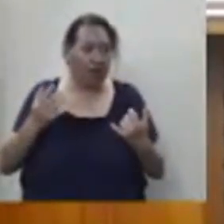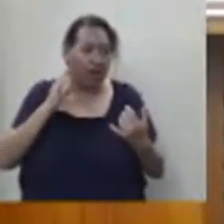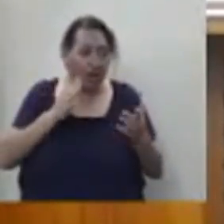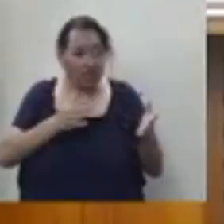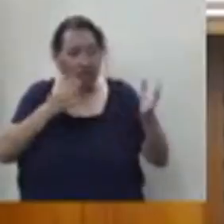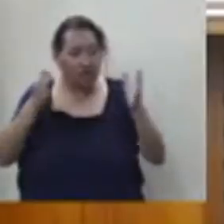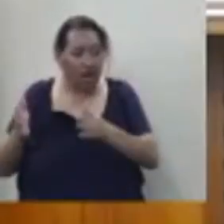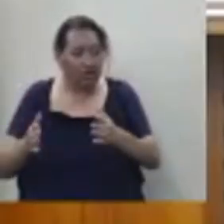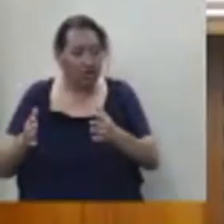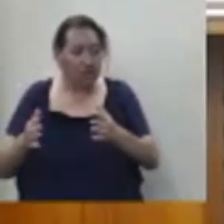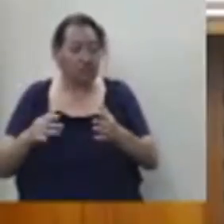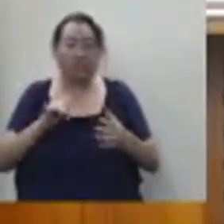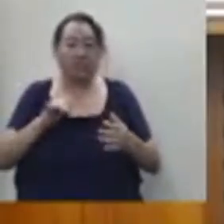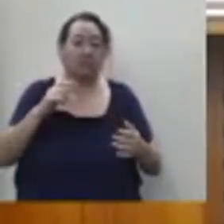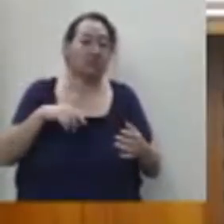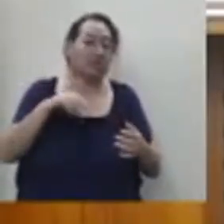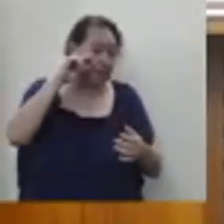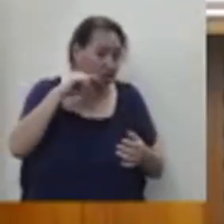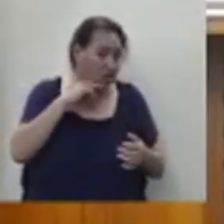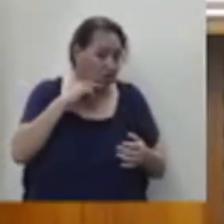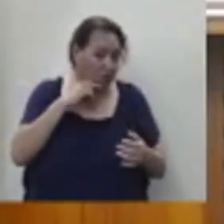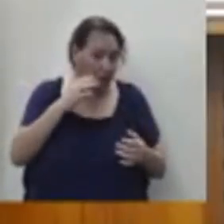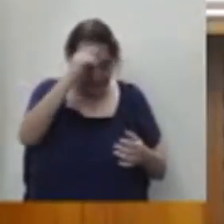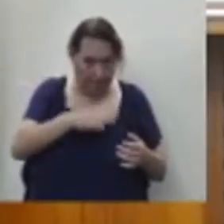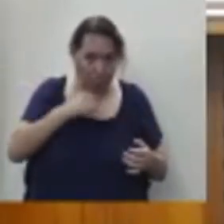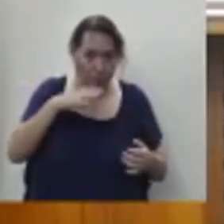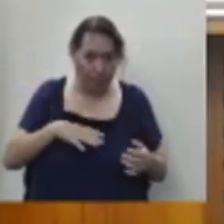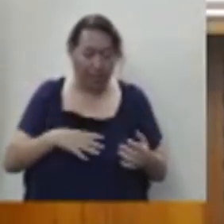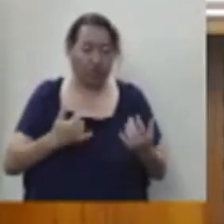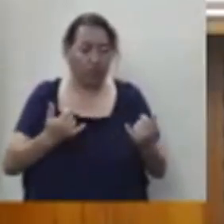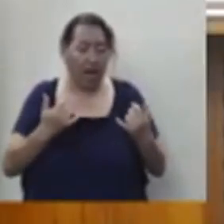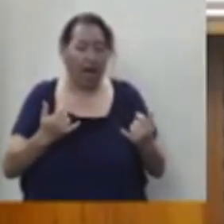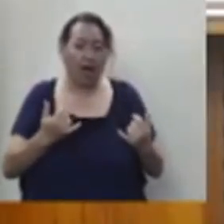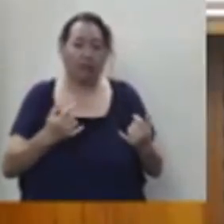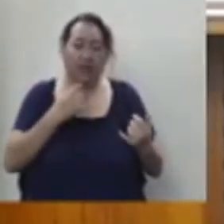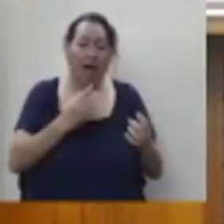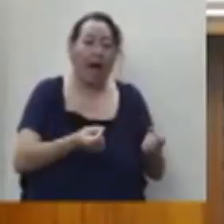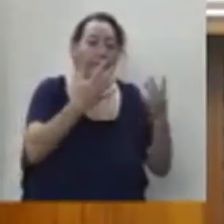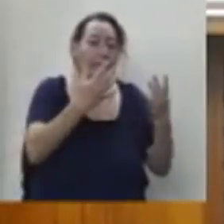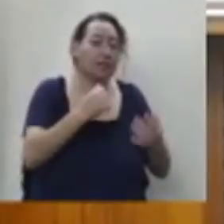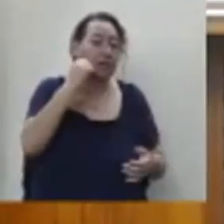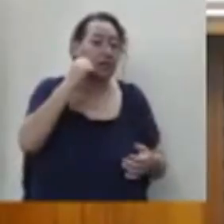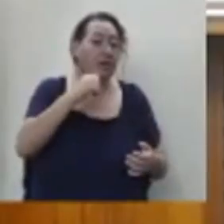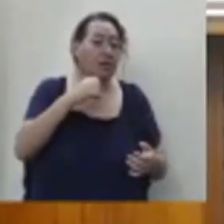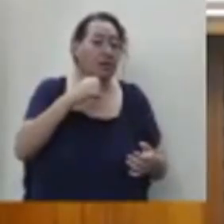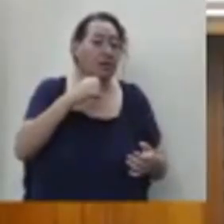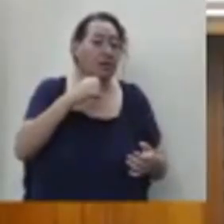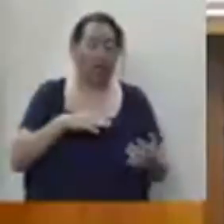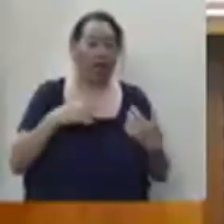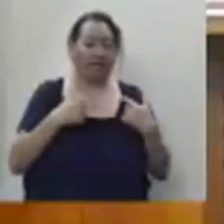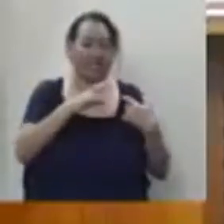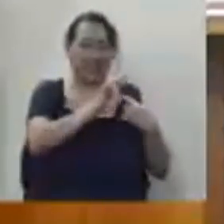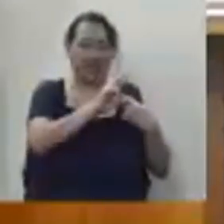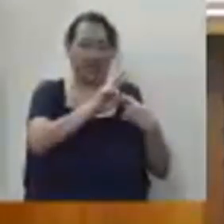by sex. And of course, you have right in front of your screen the female cases, and there are 72, which